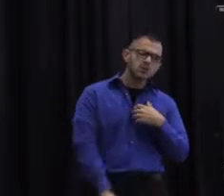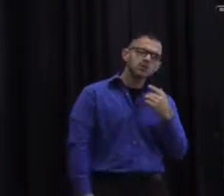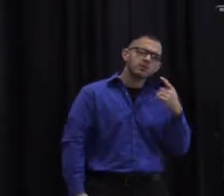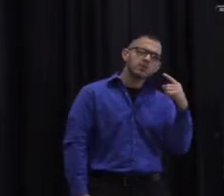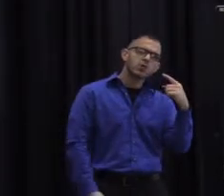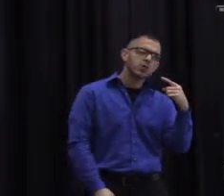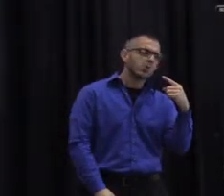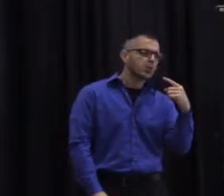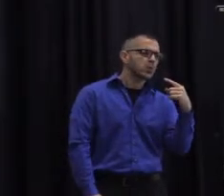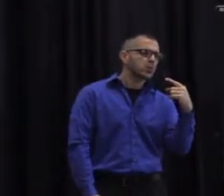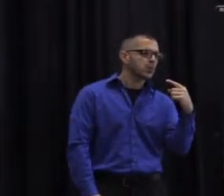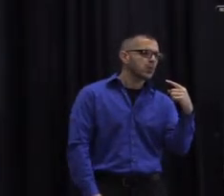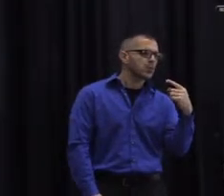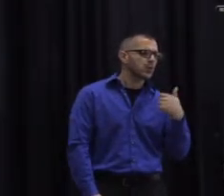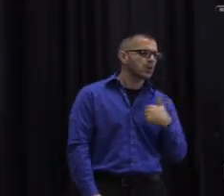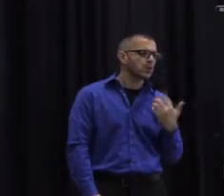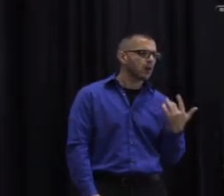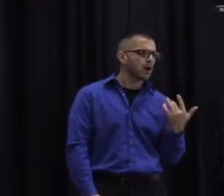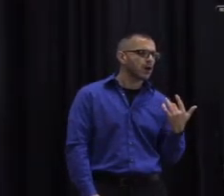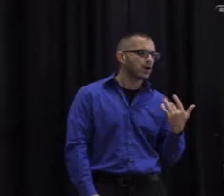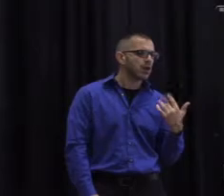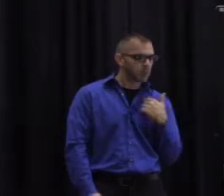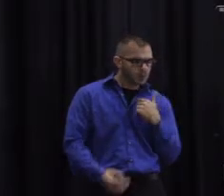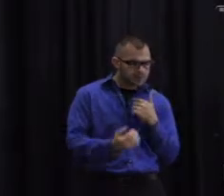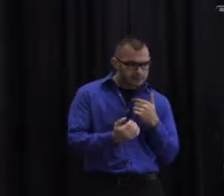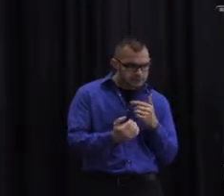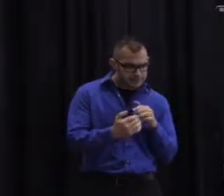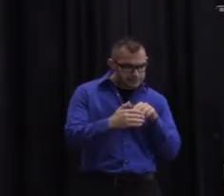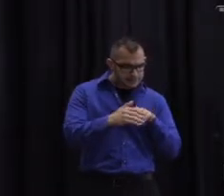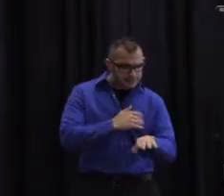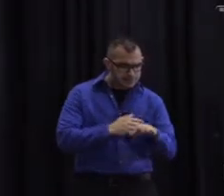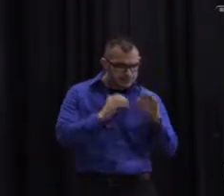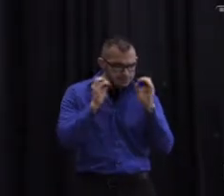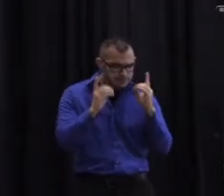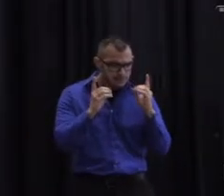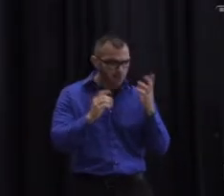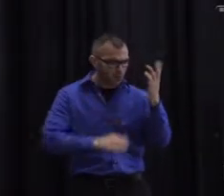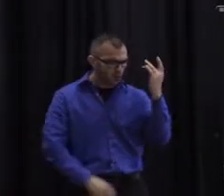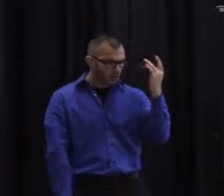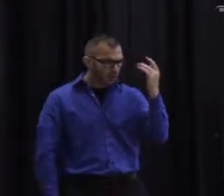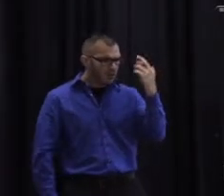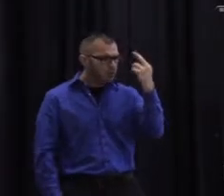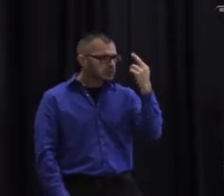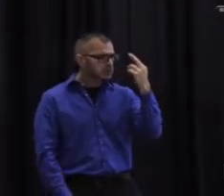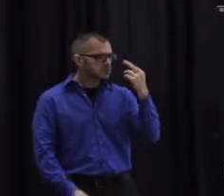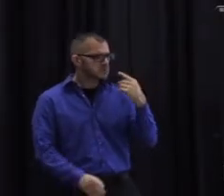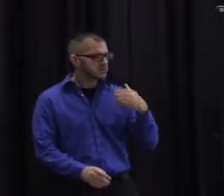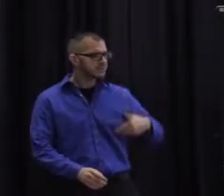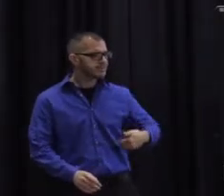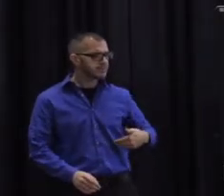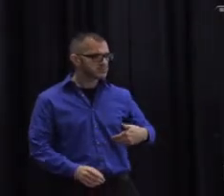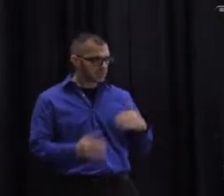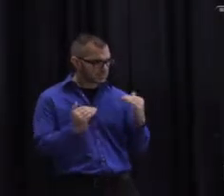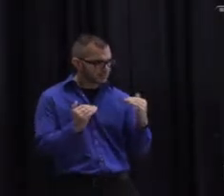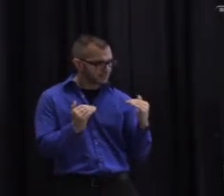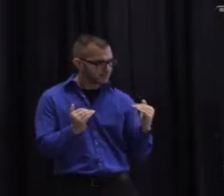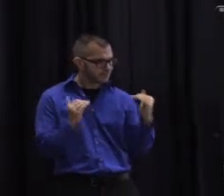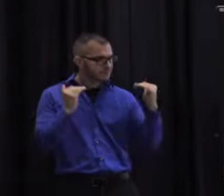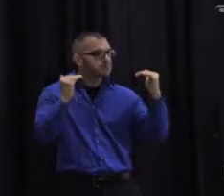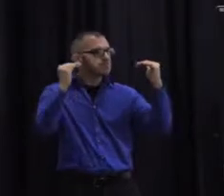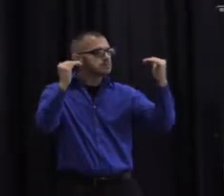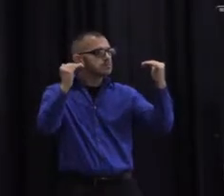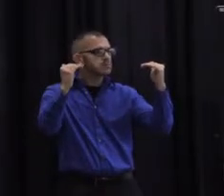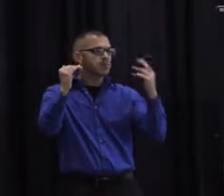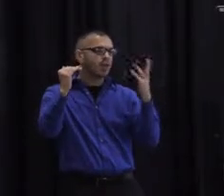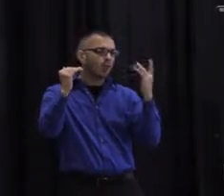am I doing what I'm doing? What brought me into education in the first place? What brought me into higher education? Why